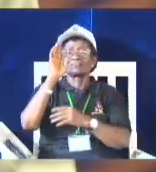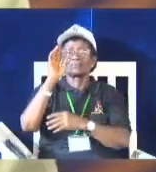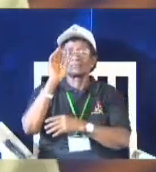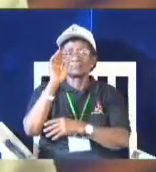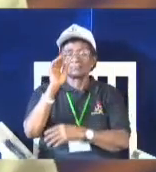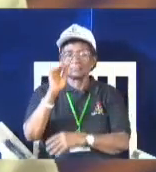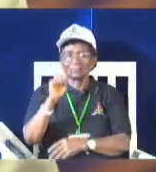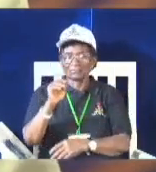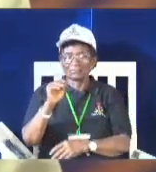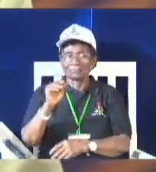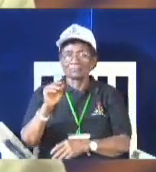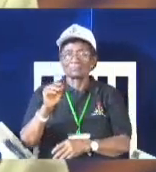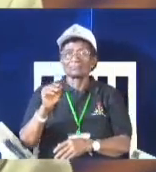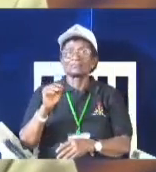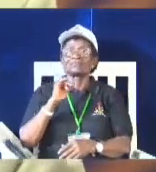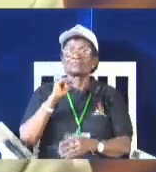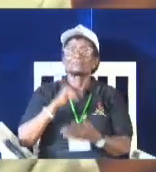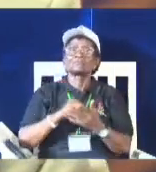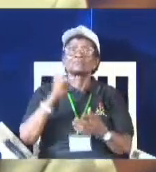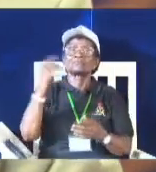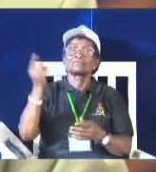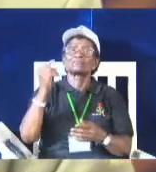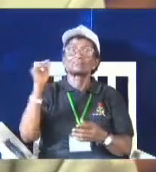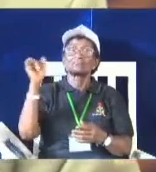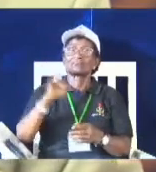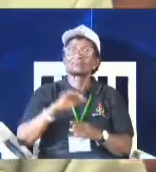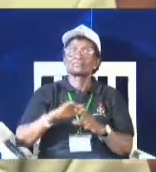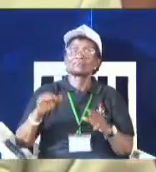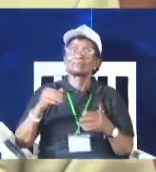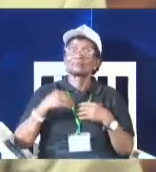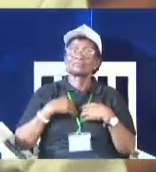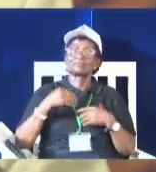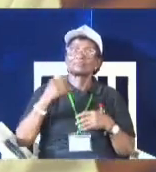It's only they don't have the means.